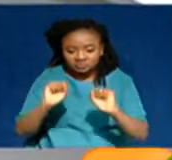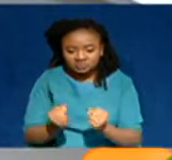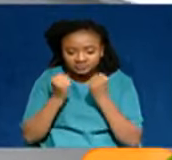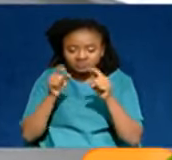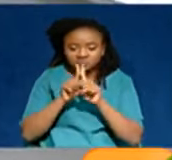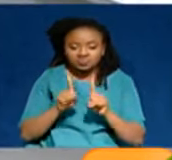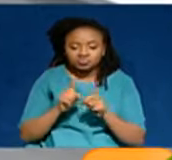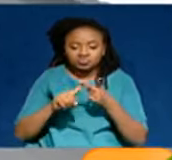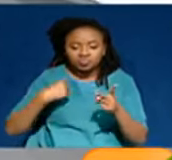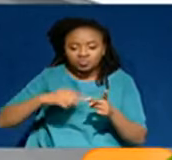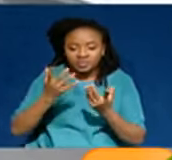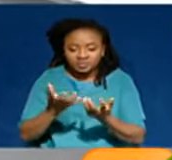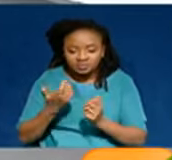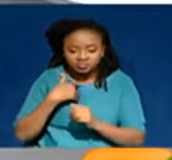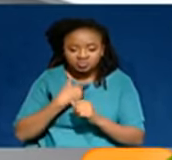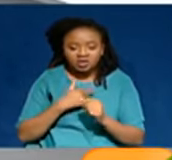inter-agency and intergovernmental